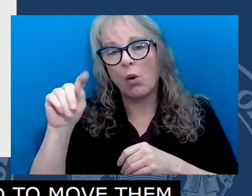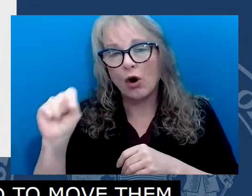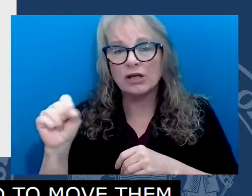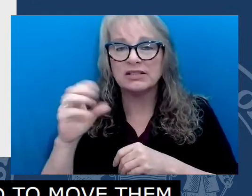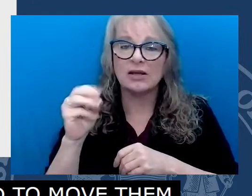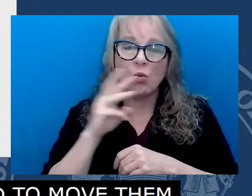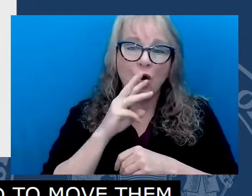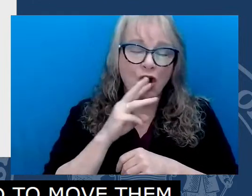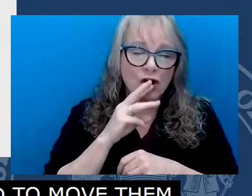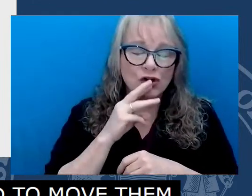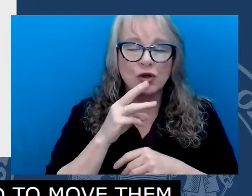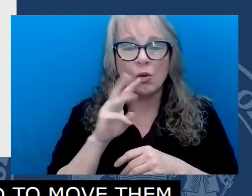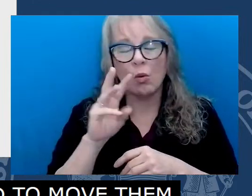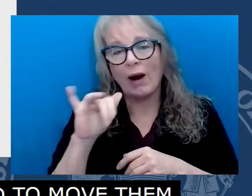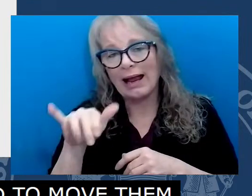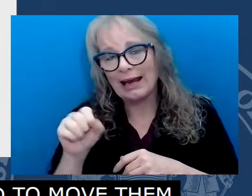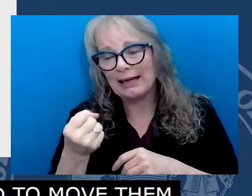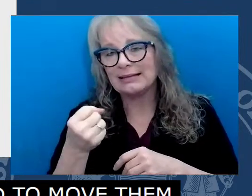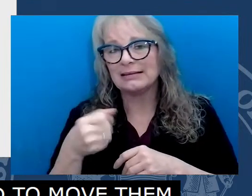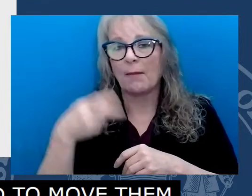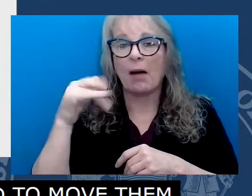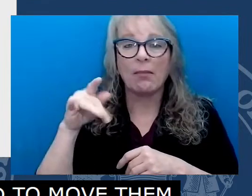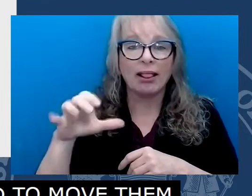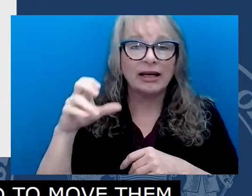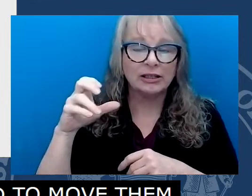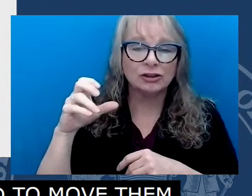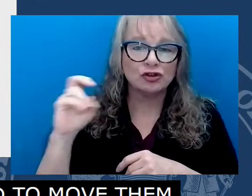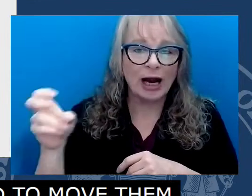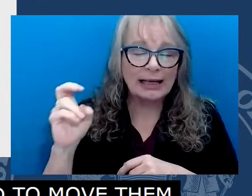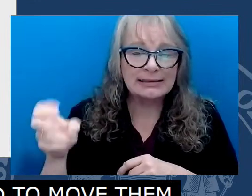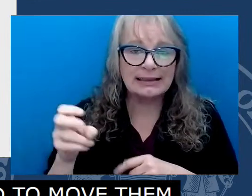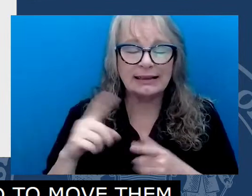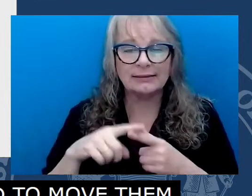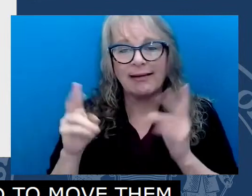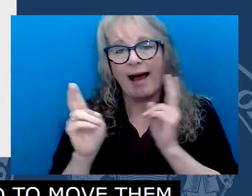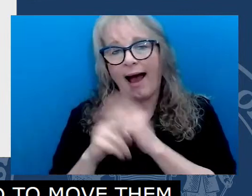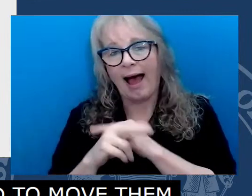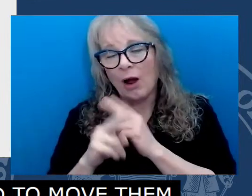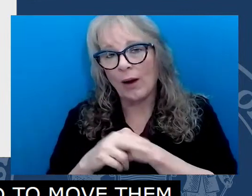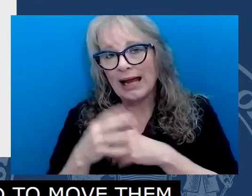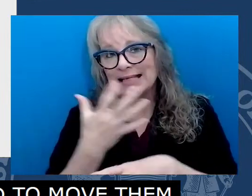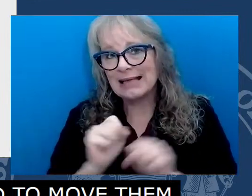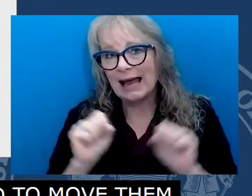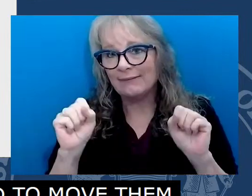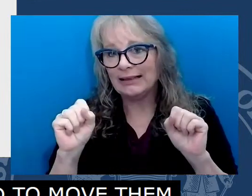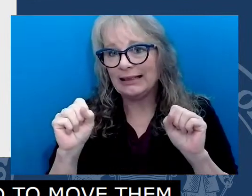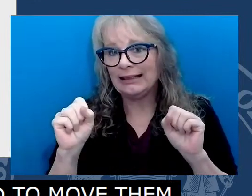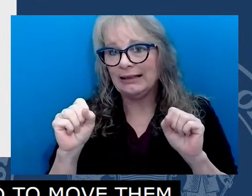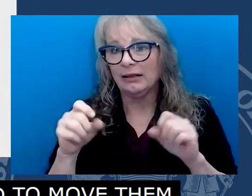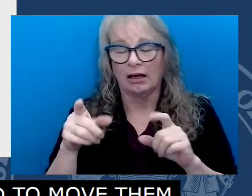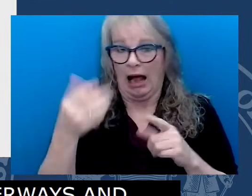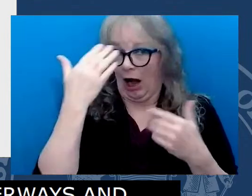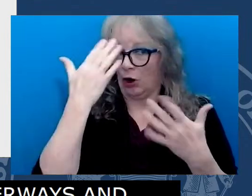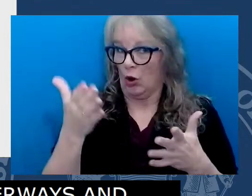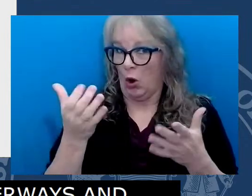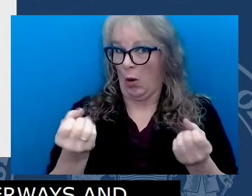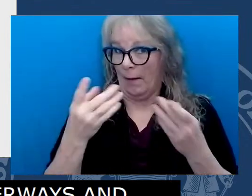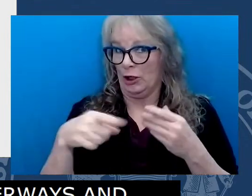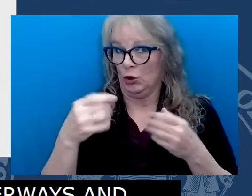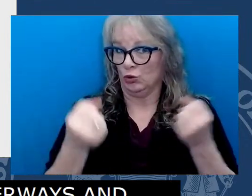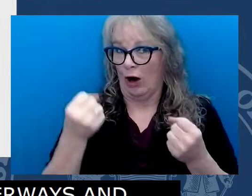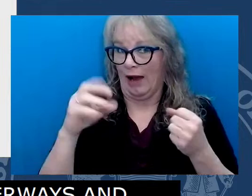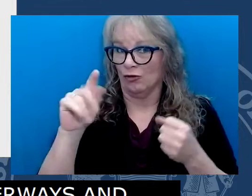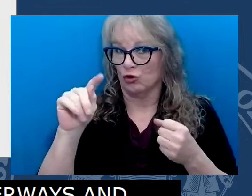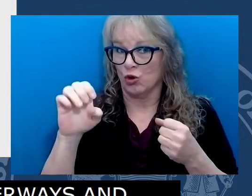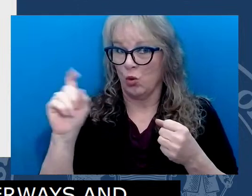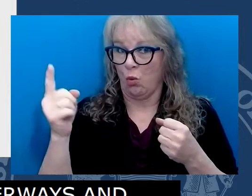public transit, and highway safety initiatives. I don't know how much driving you do on Route 1, but it's a speedway out there. You